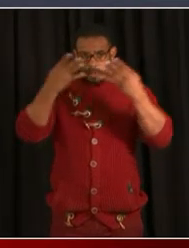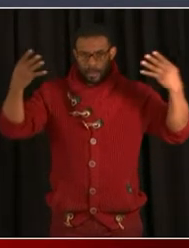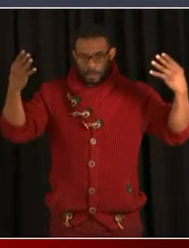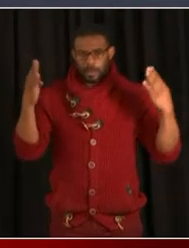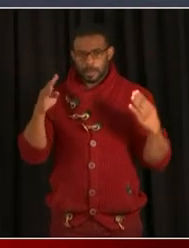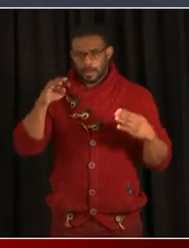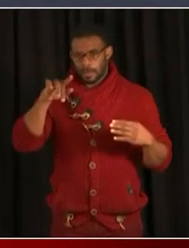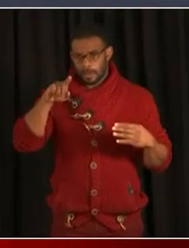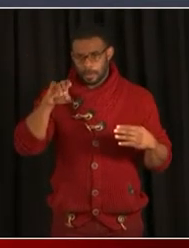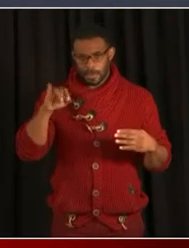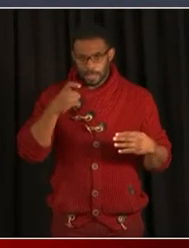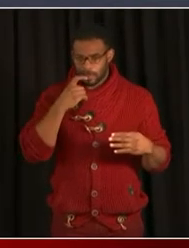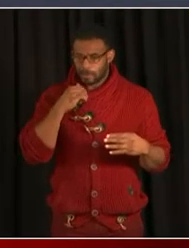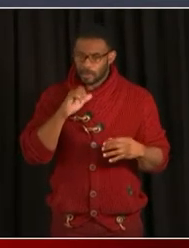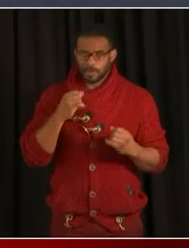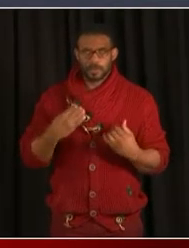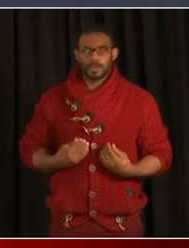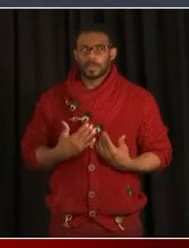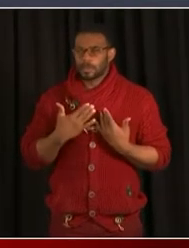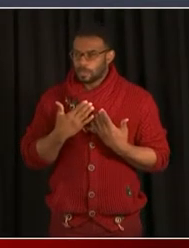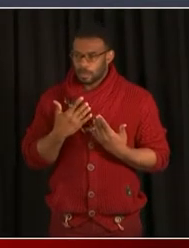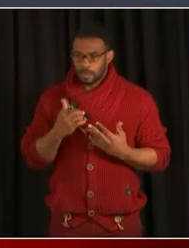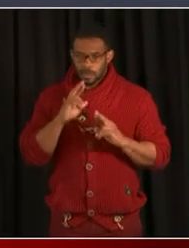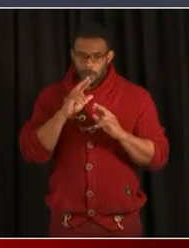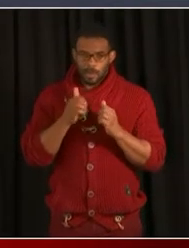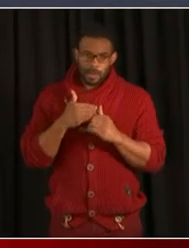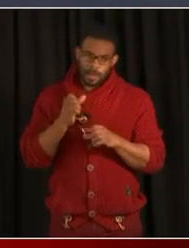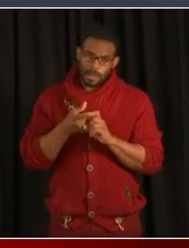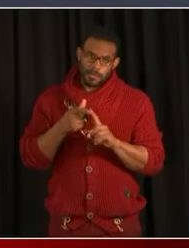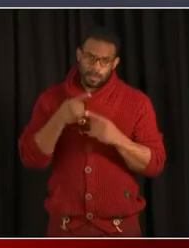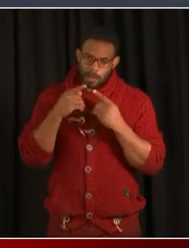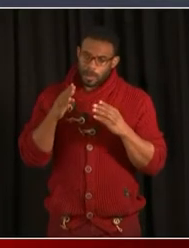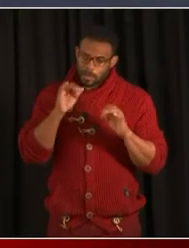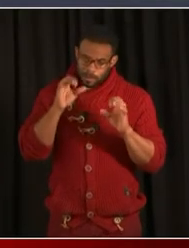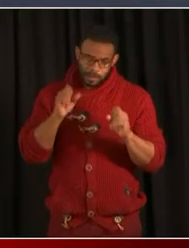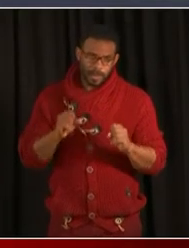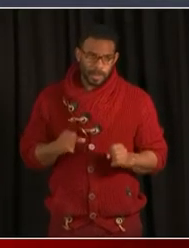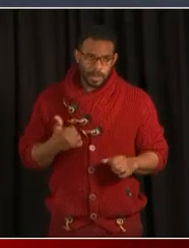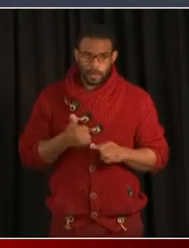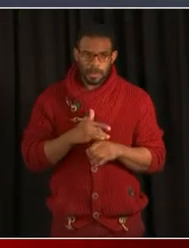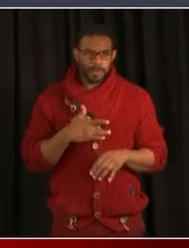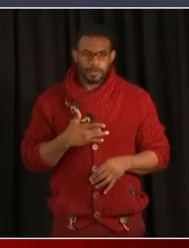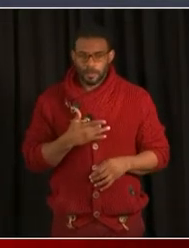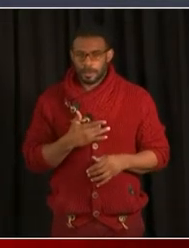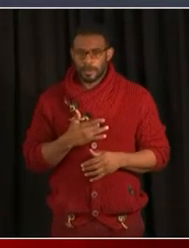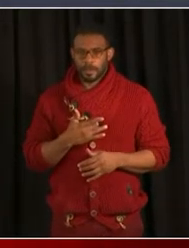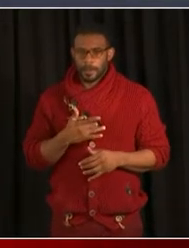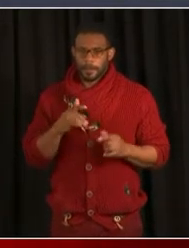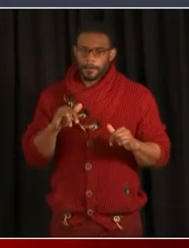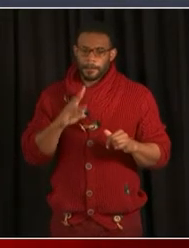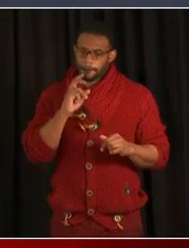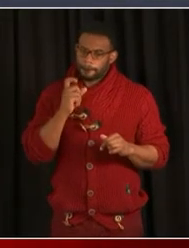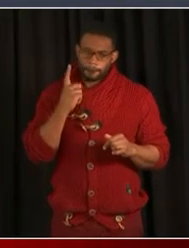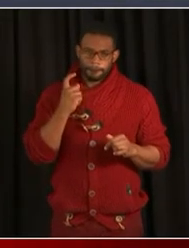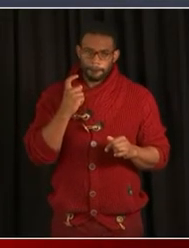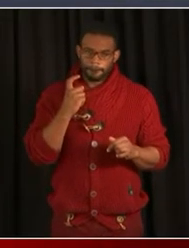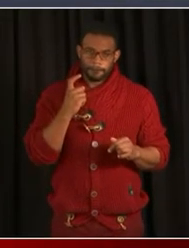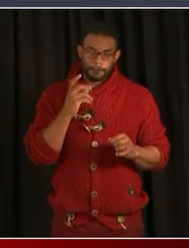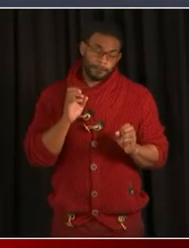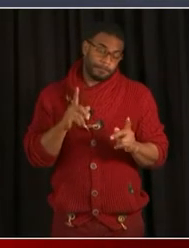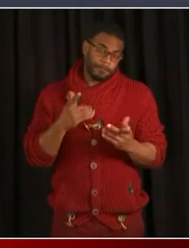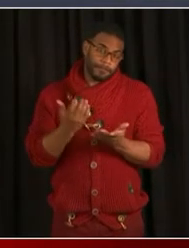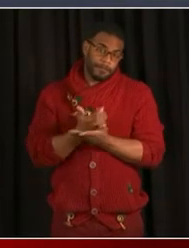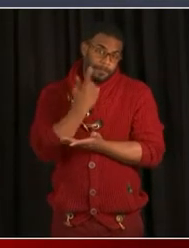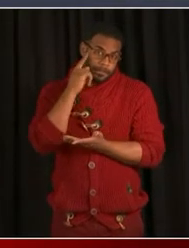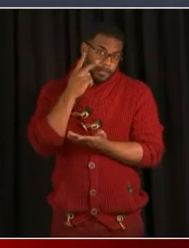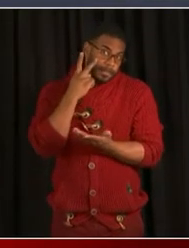was quite an ordeal, but it was so uplifting. The response we got from the public was amazing. Everybody felt that this was just an